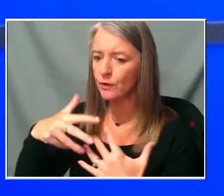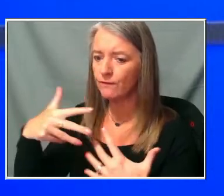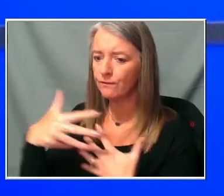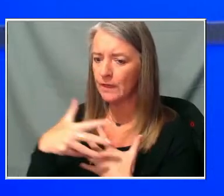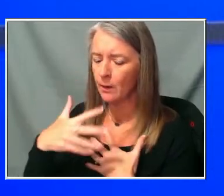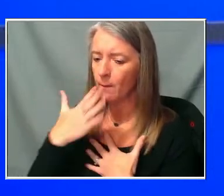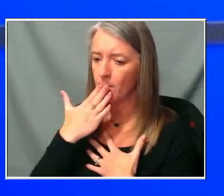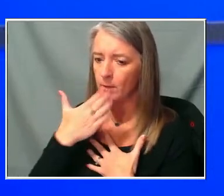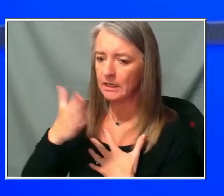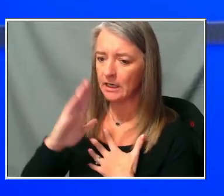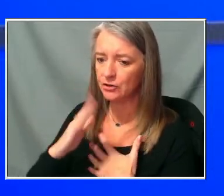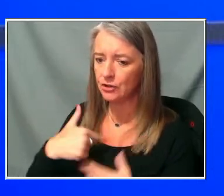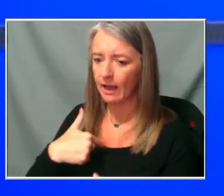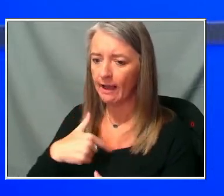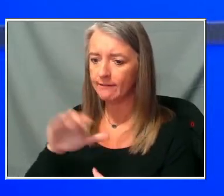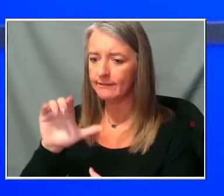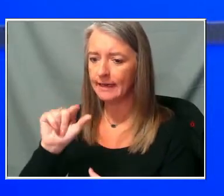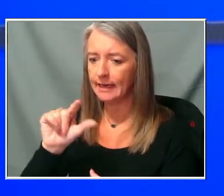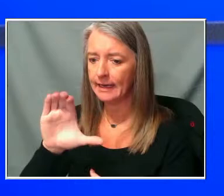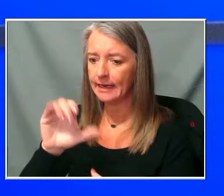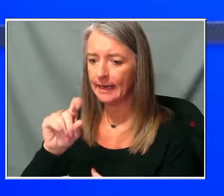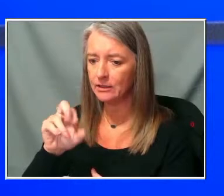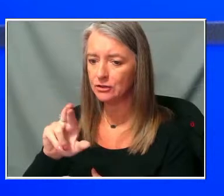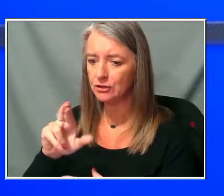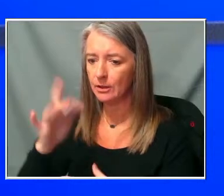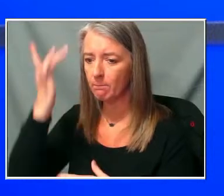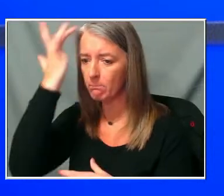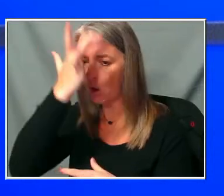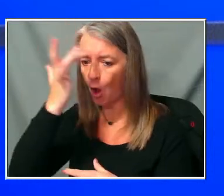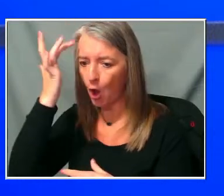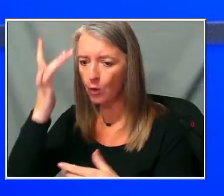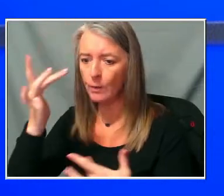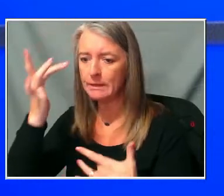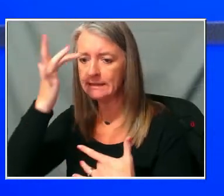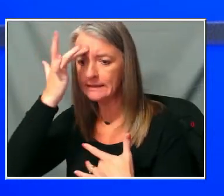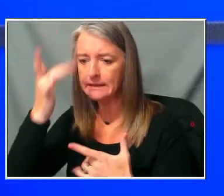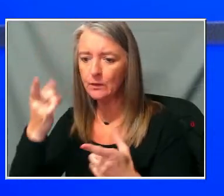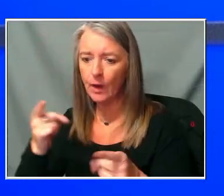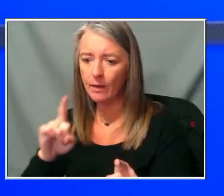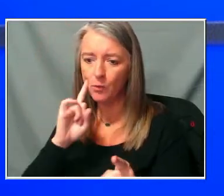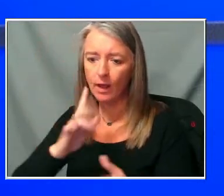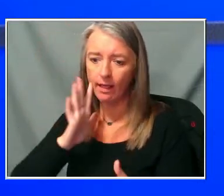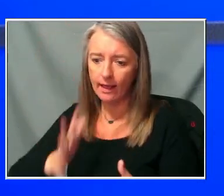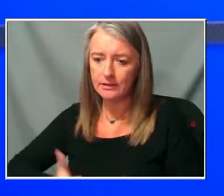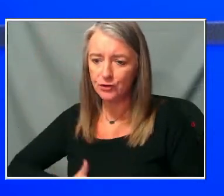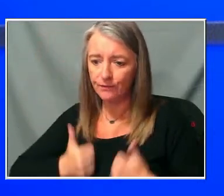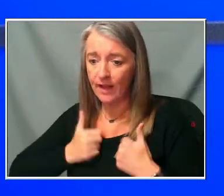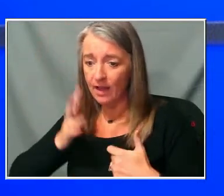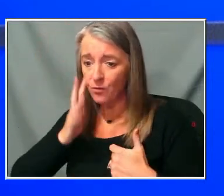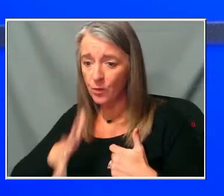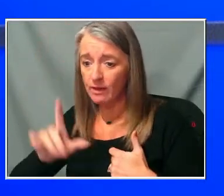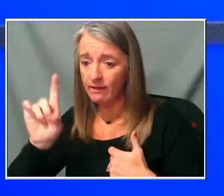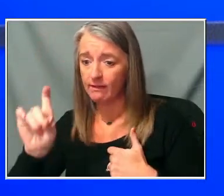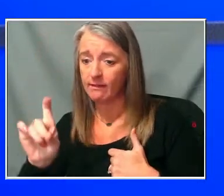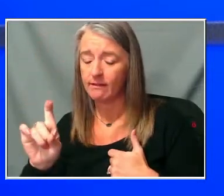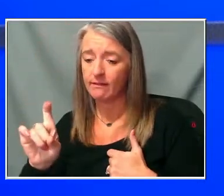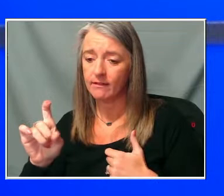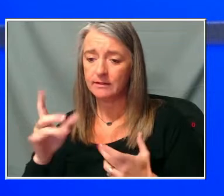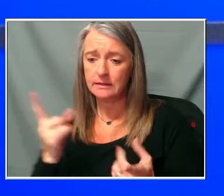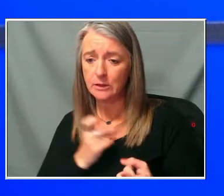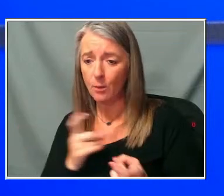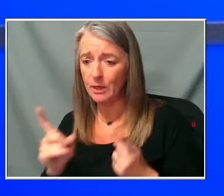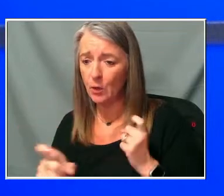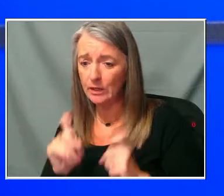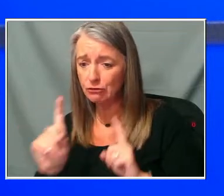have cancer. Oh my gosh, I'm going to be bald. Am I going to be sick? What is going to happen? Am I going to survive this? And there's, of course, the constant questions of why,